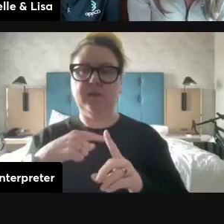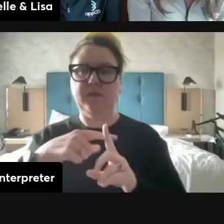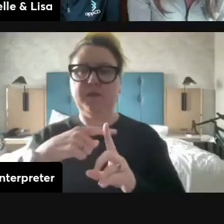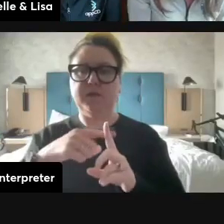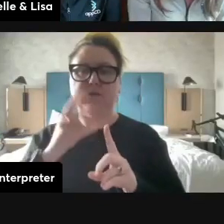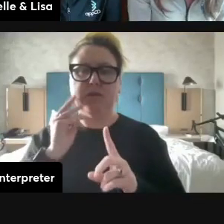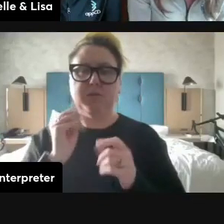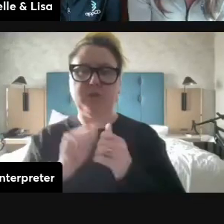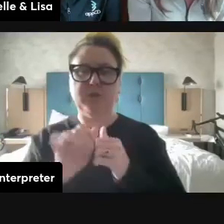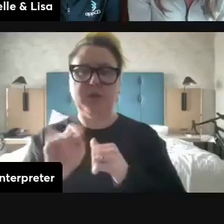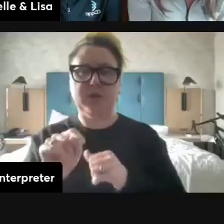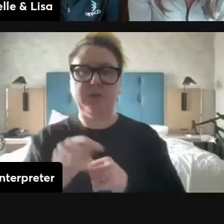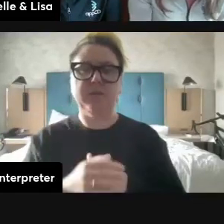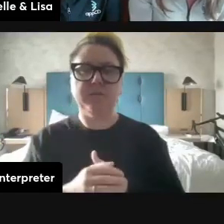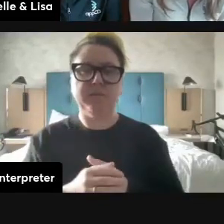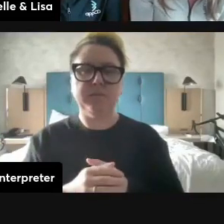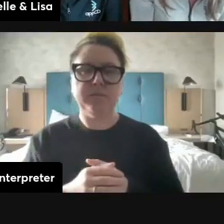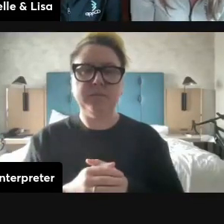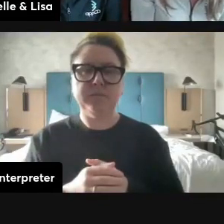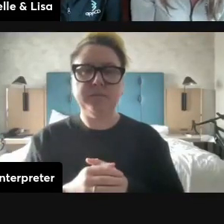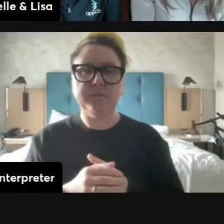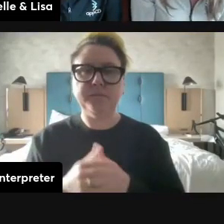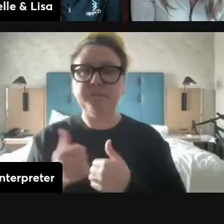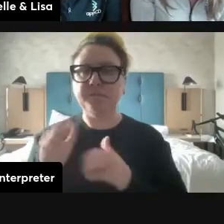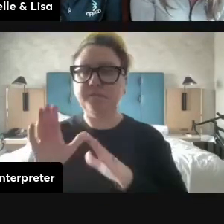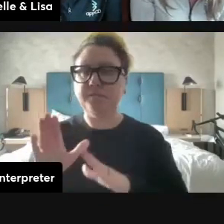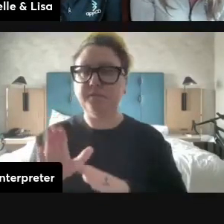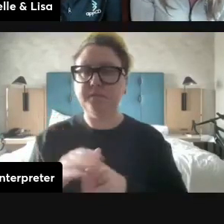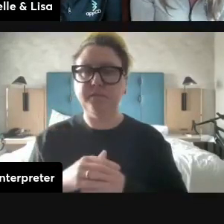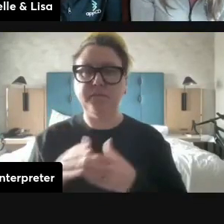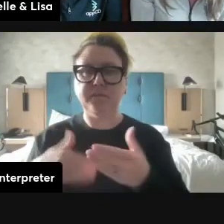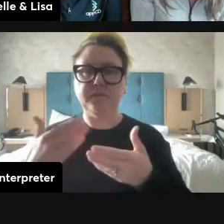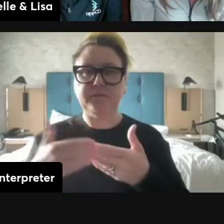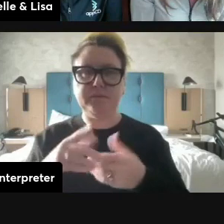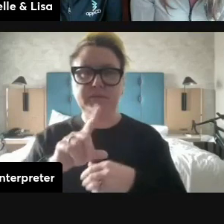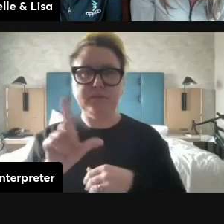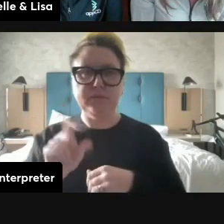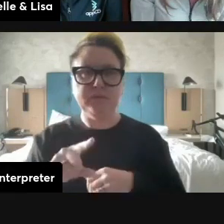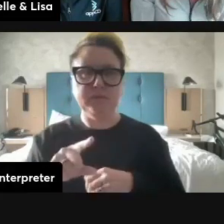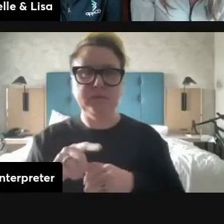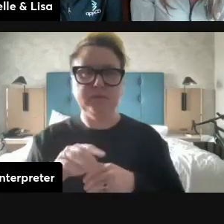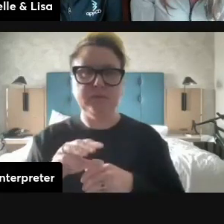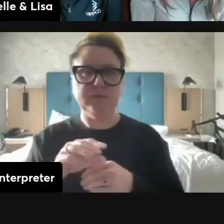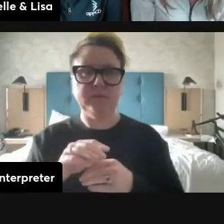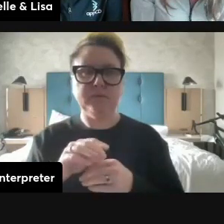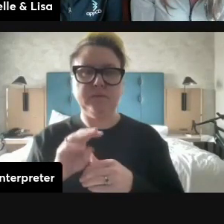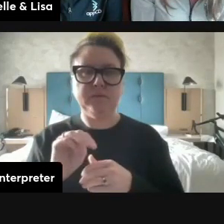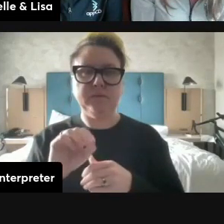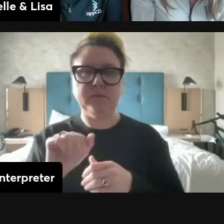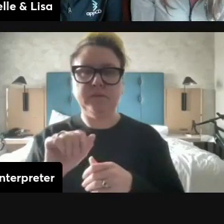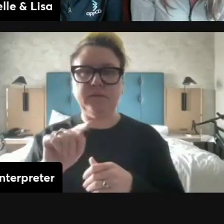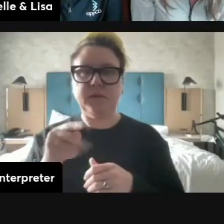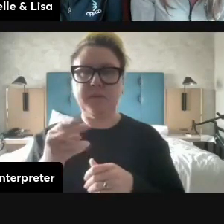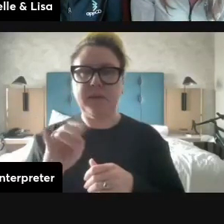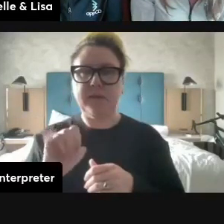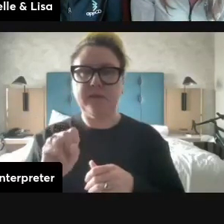it. Awesome. Next question is by Mathis. How do you manage